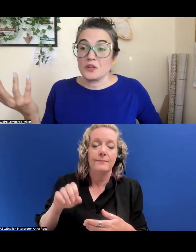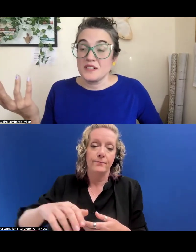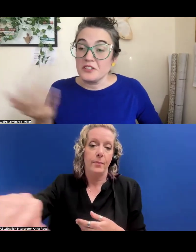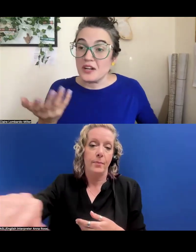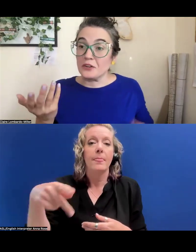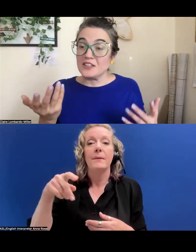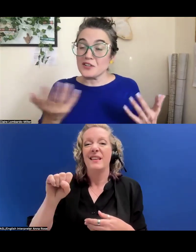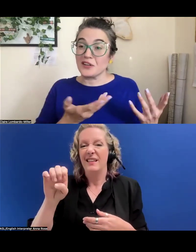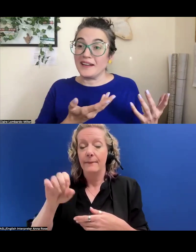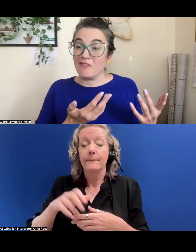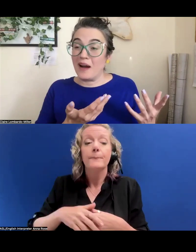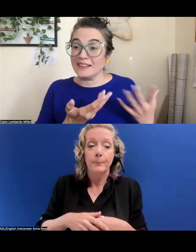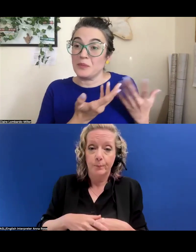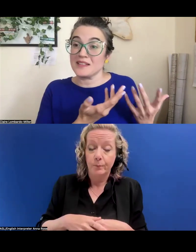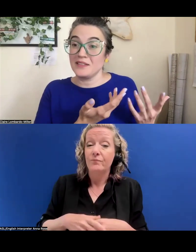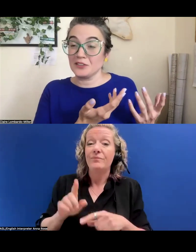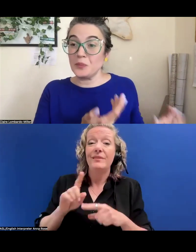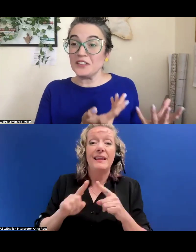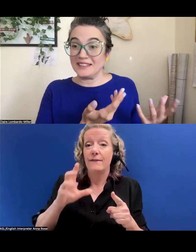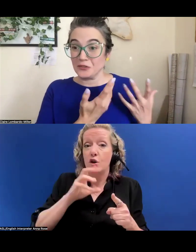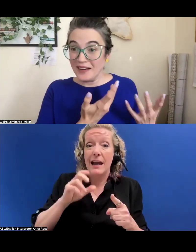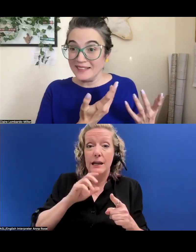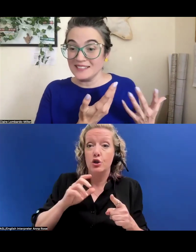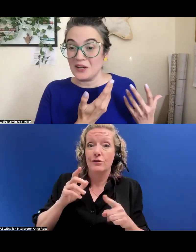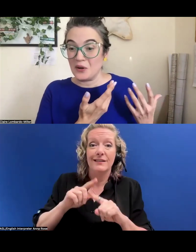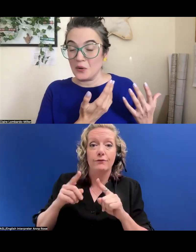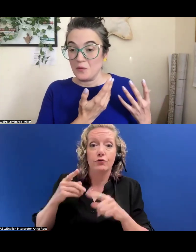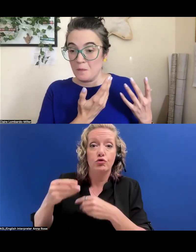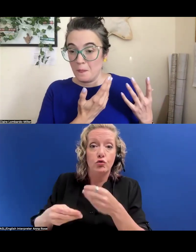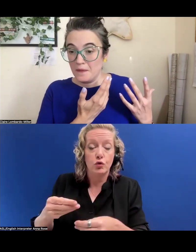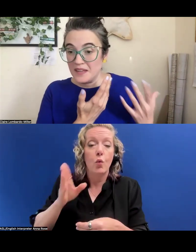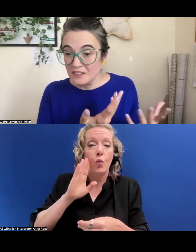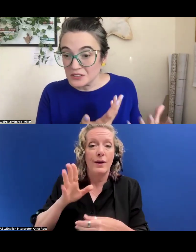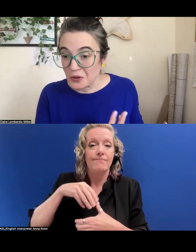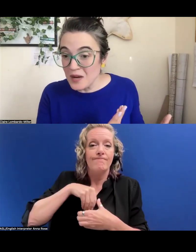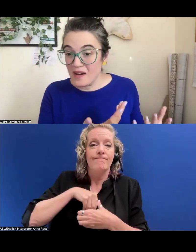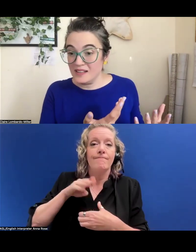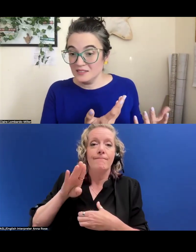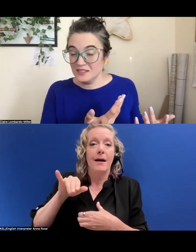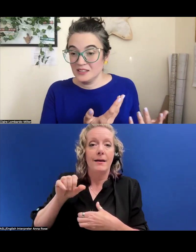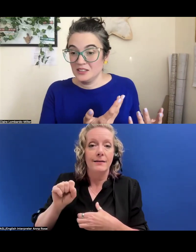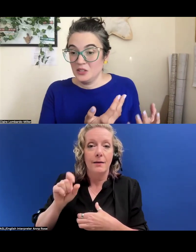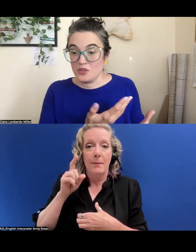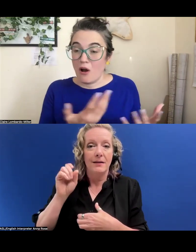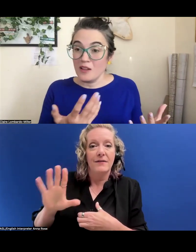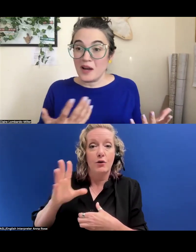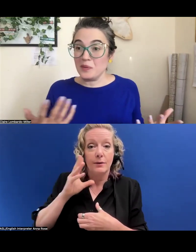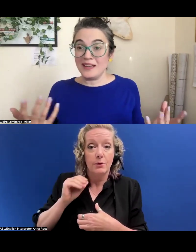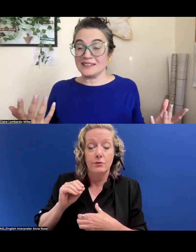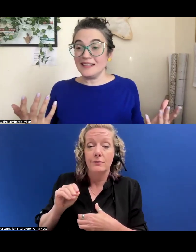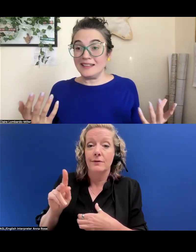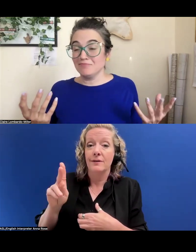Of course, different generations are going to have bias based on their experience, right? So Kayla's grandma was all